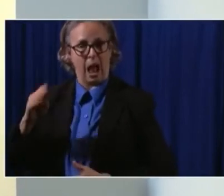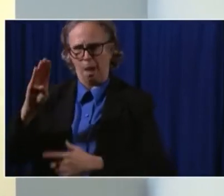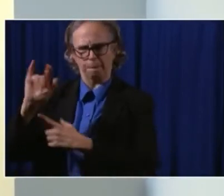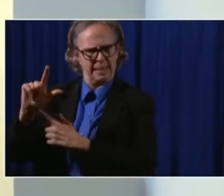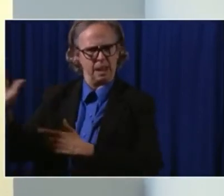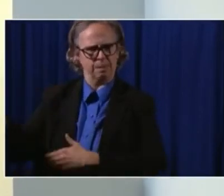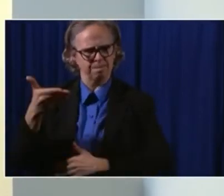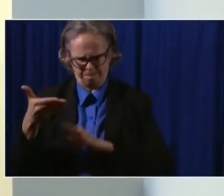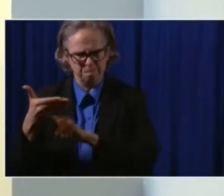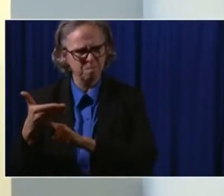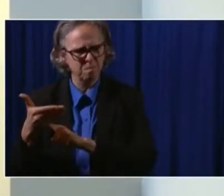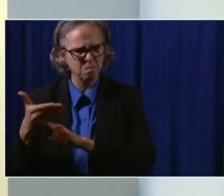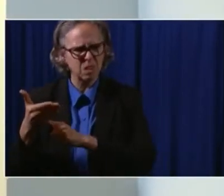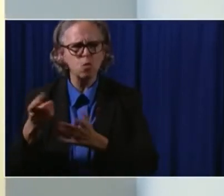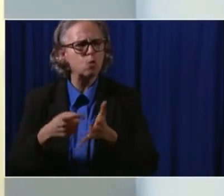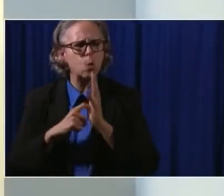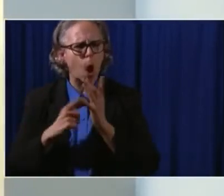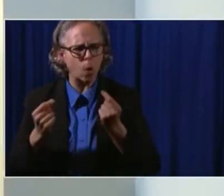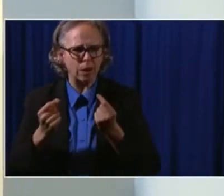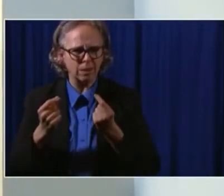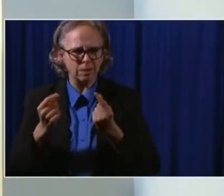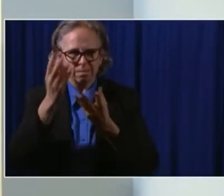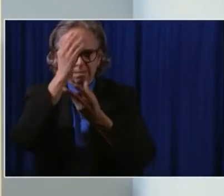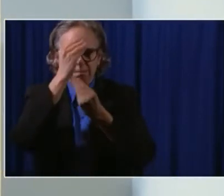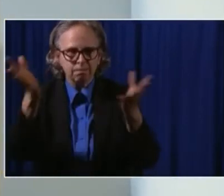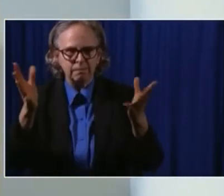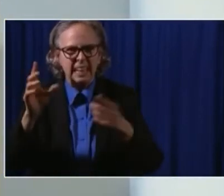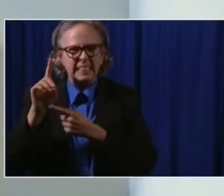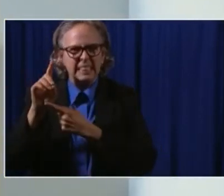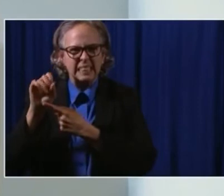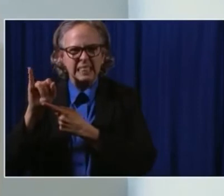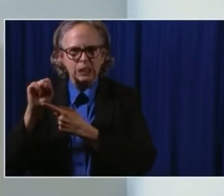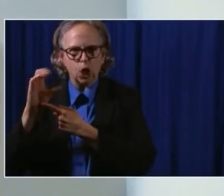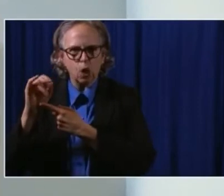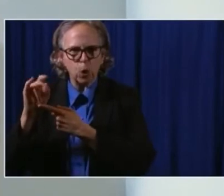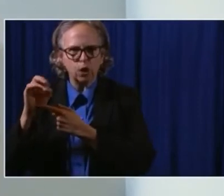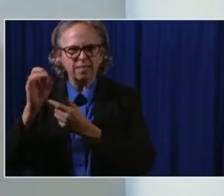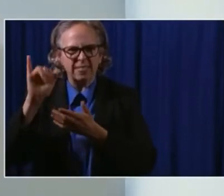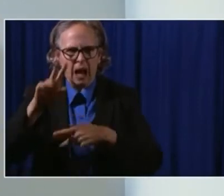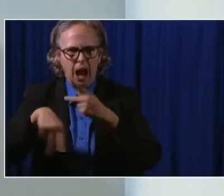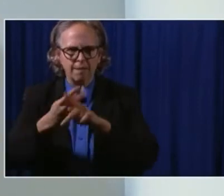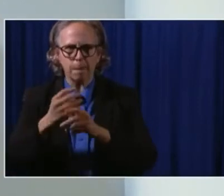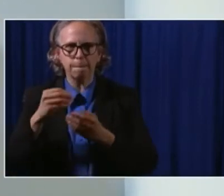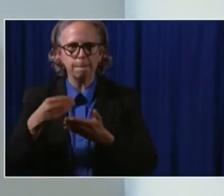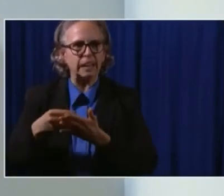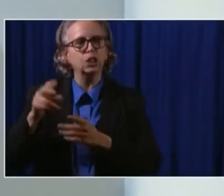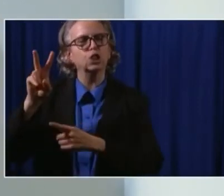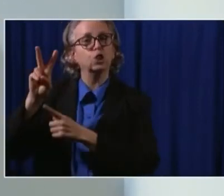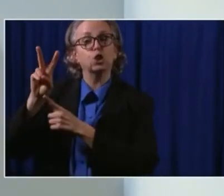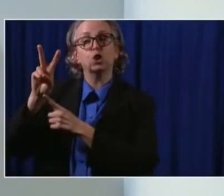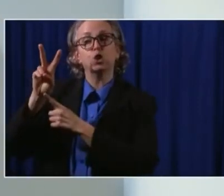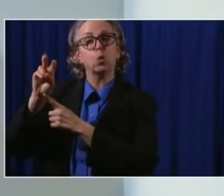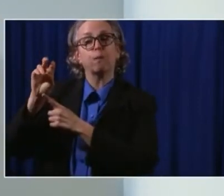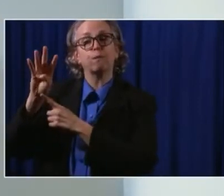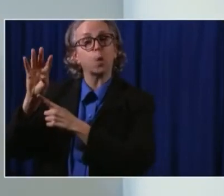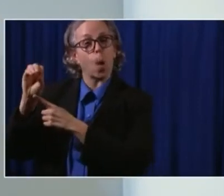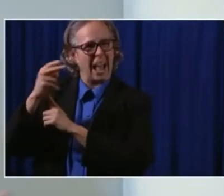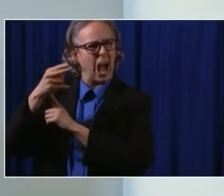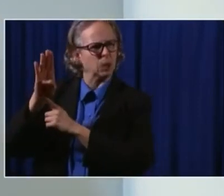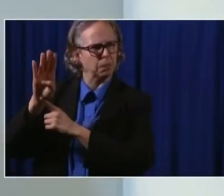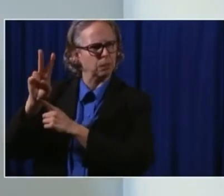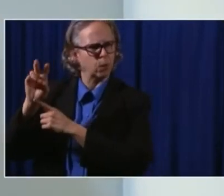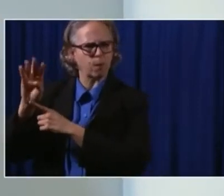was Substitute House Bill 240 of the 128th General Assembly. I think it serves as a great template for doing these things.